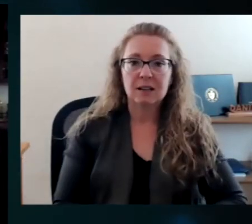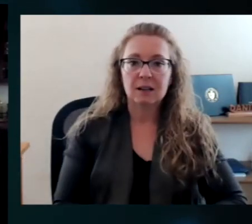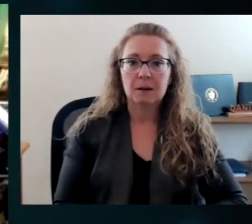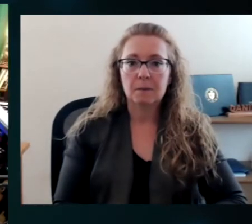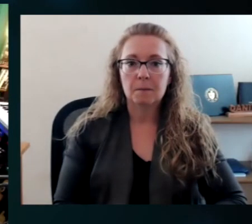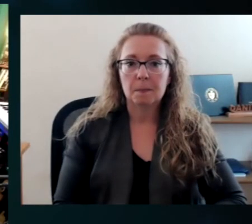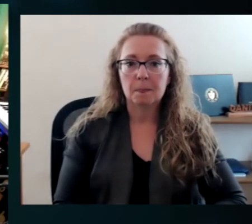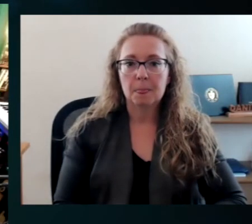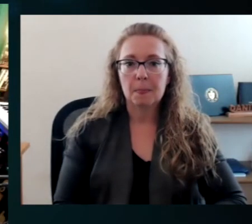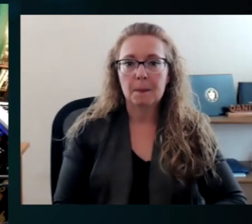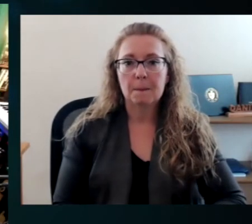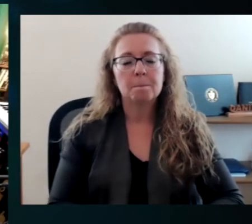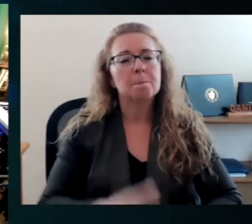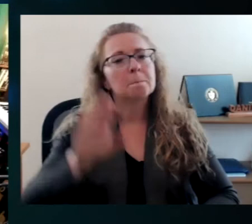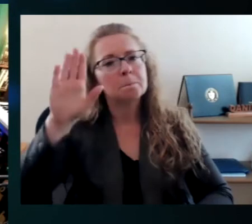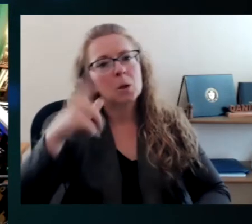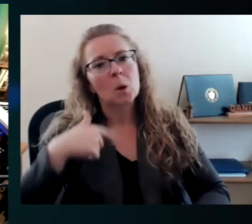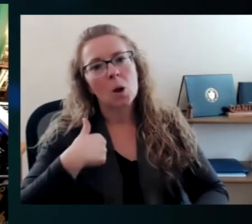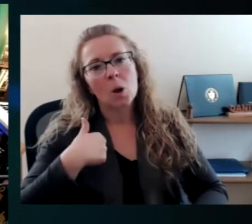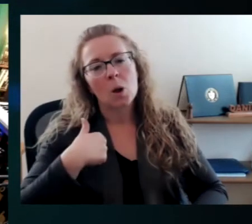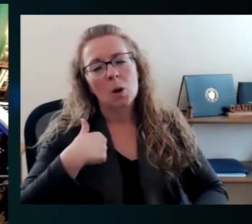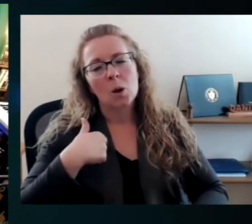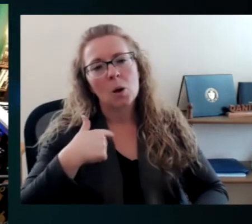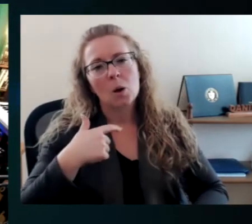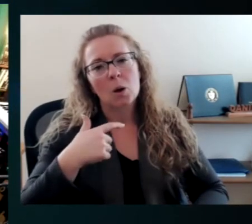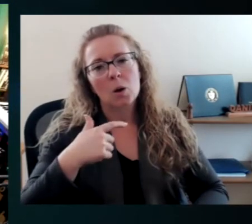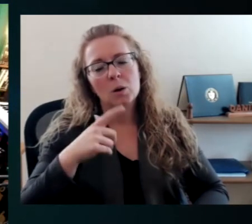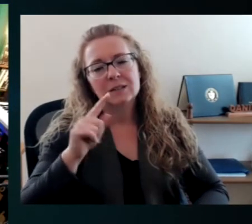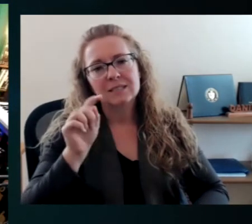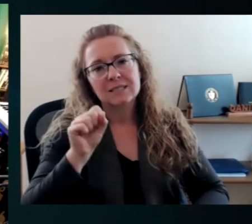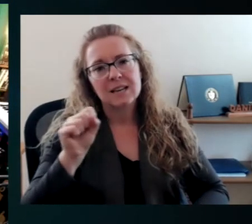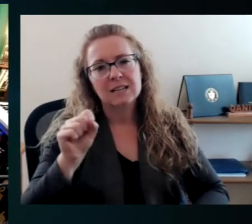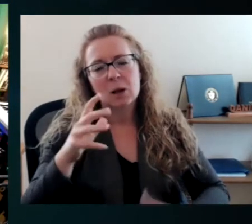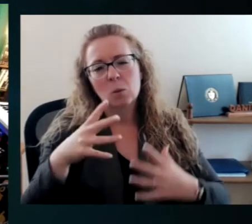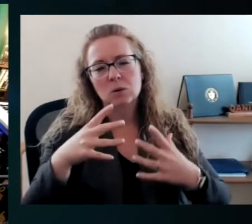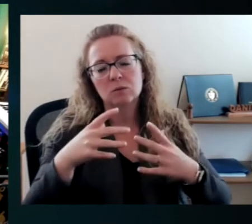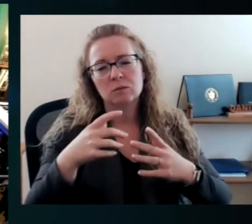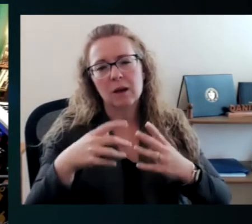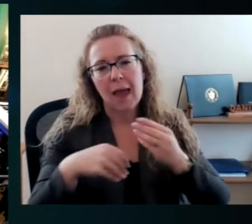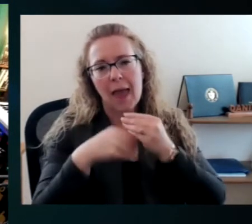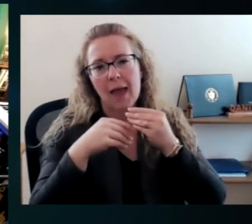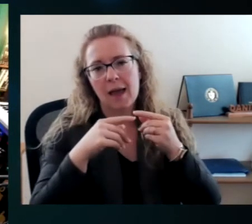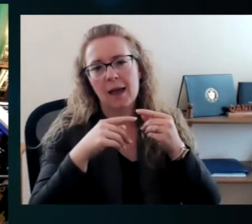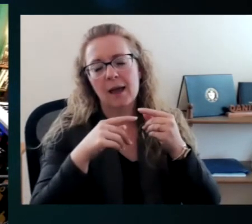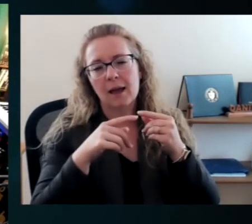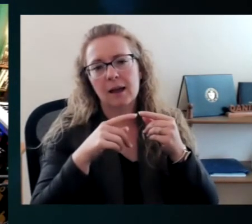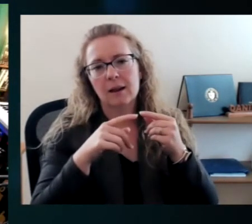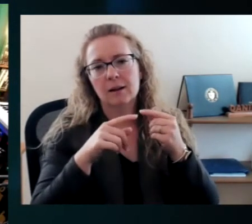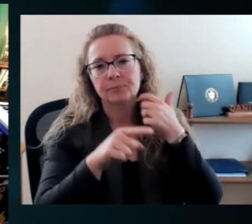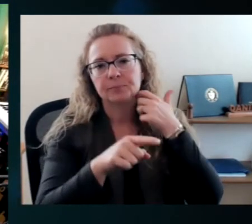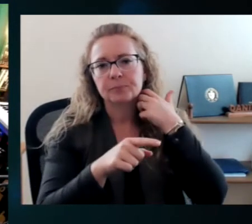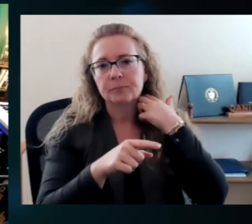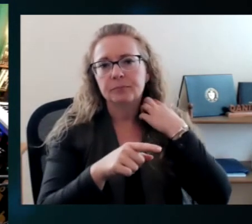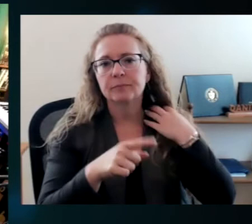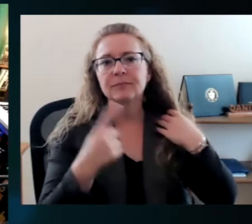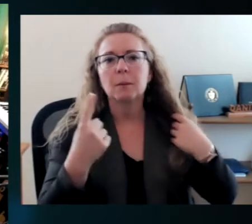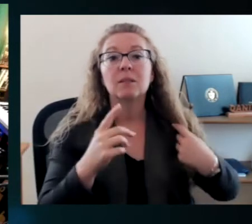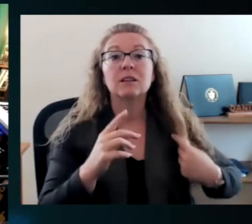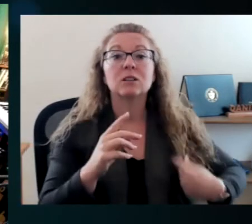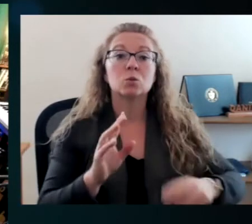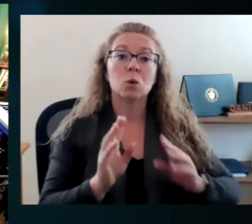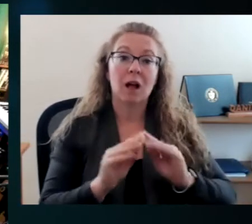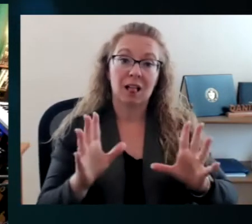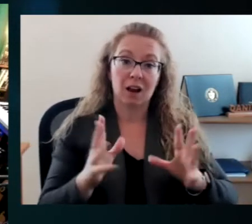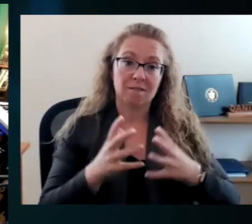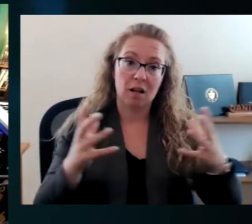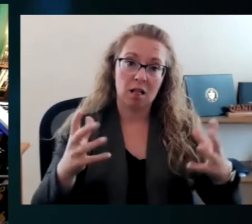I'd like to actually sort of dovetail from that into something that clarified so much for me over the last few